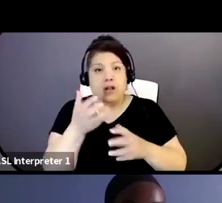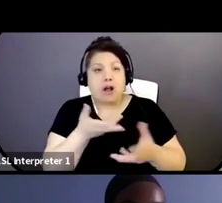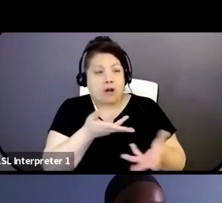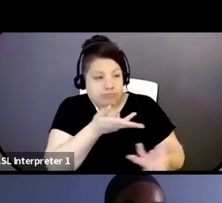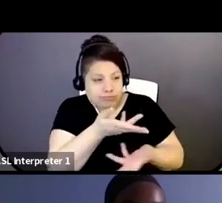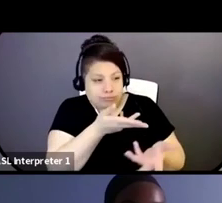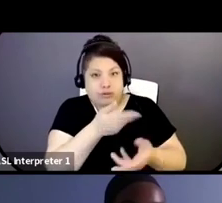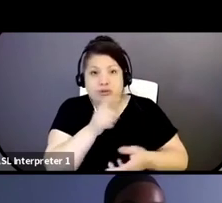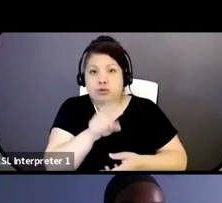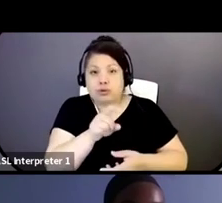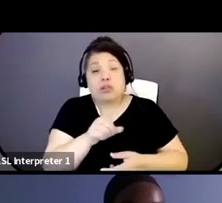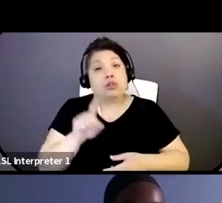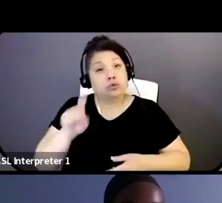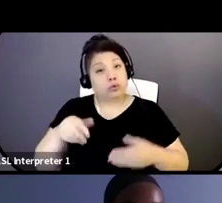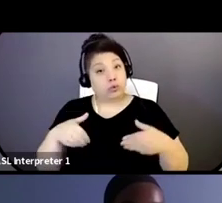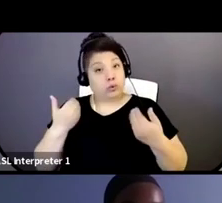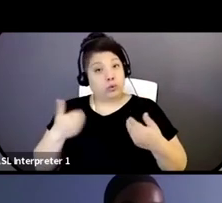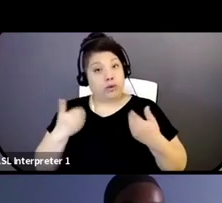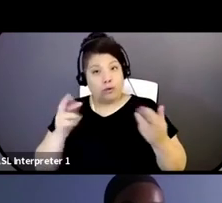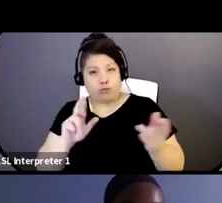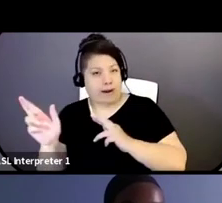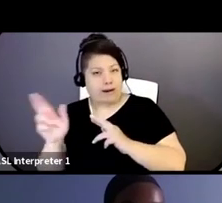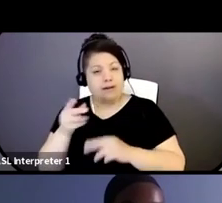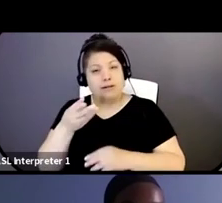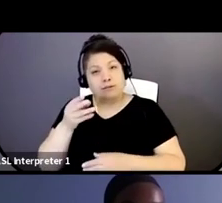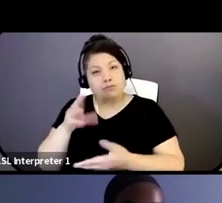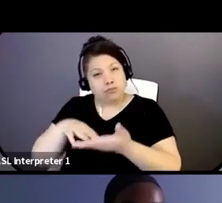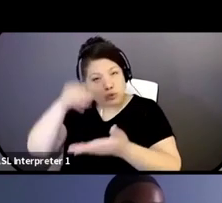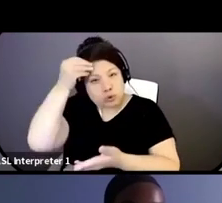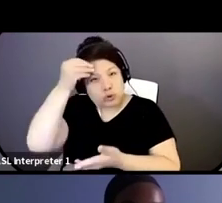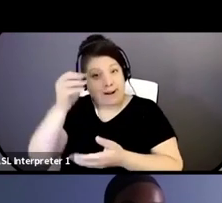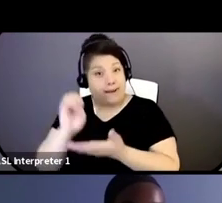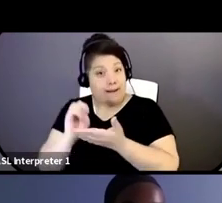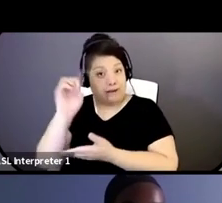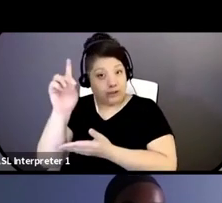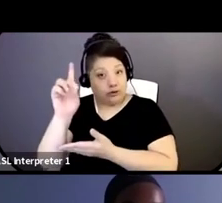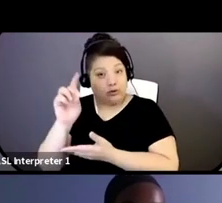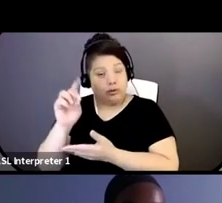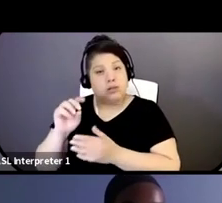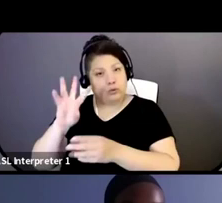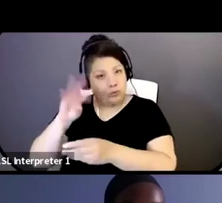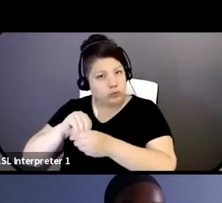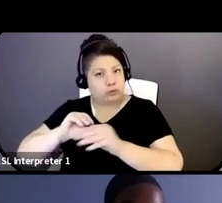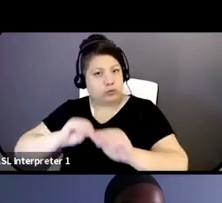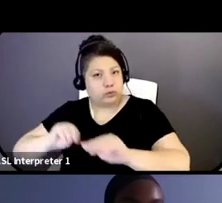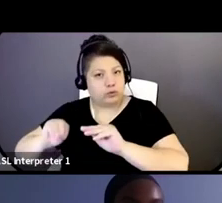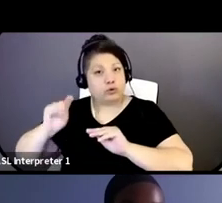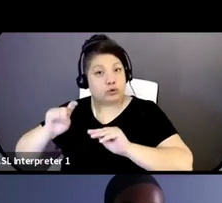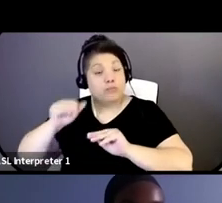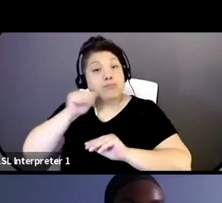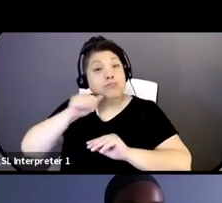should know this. It should be in our education systems, and parents also need to have this information.